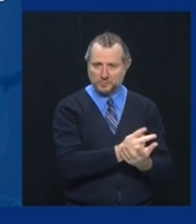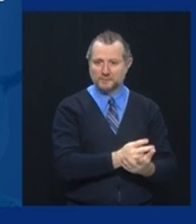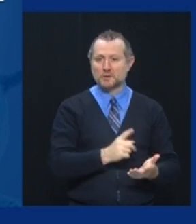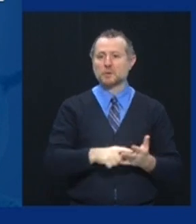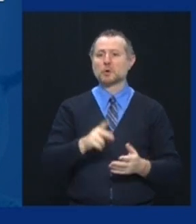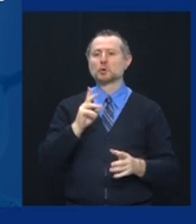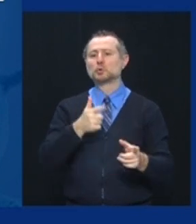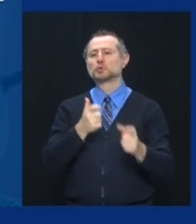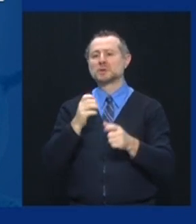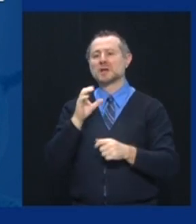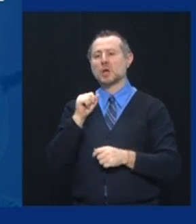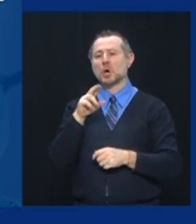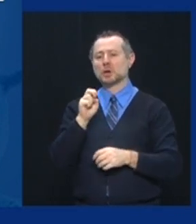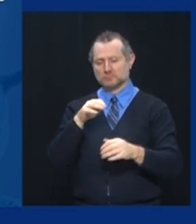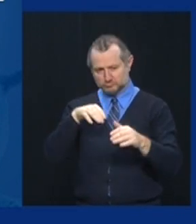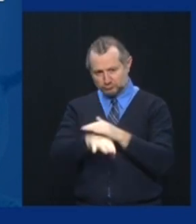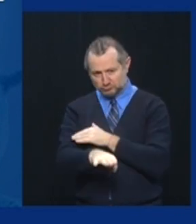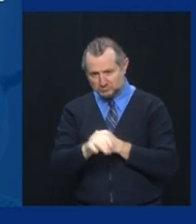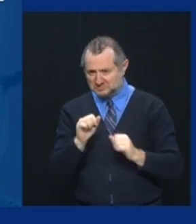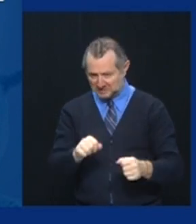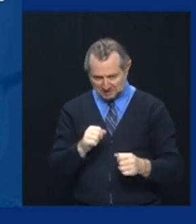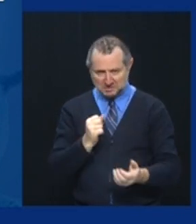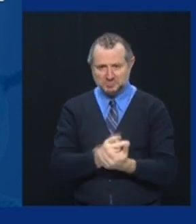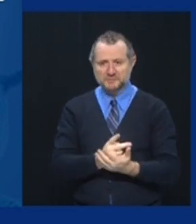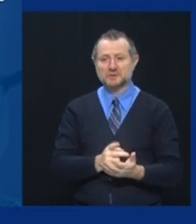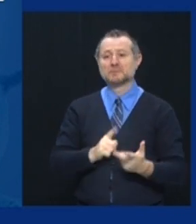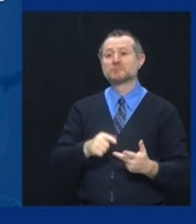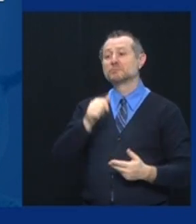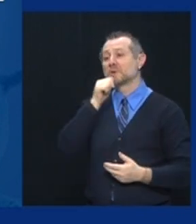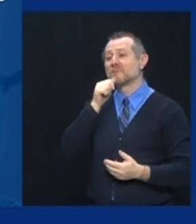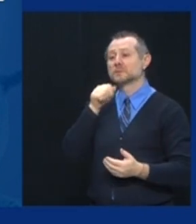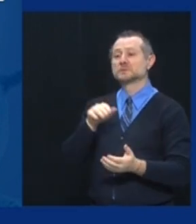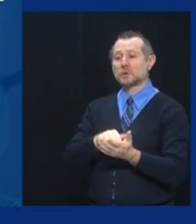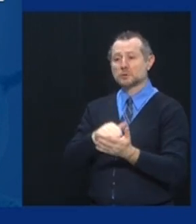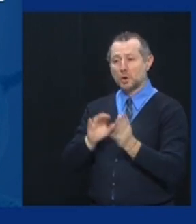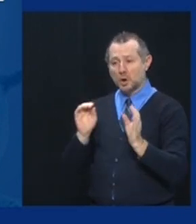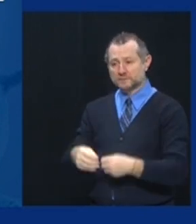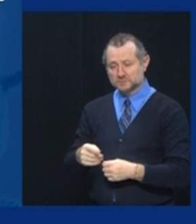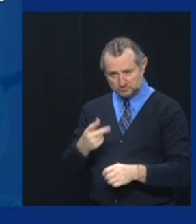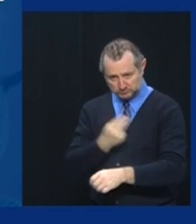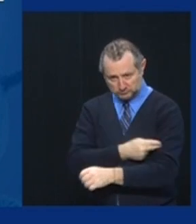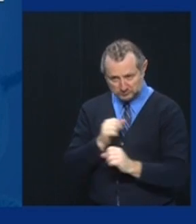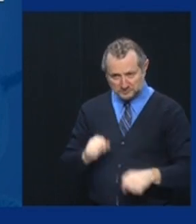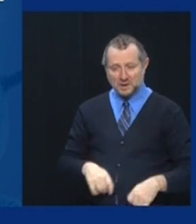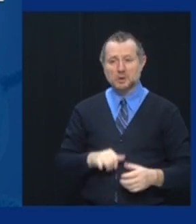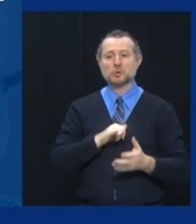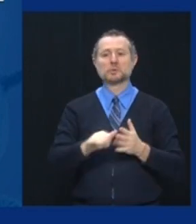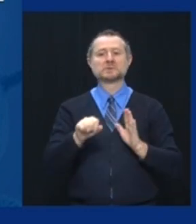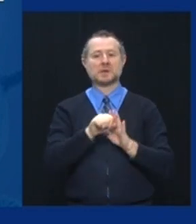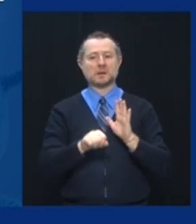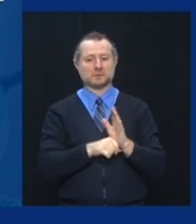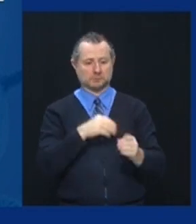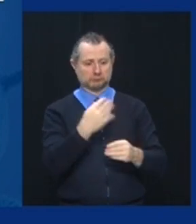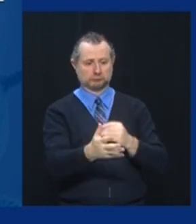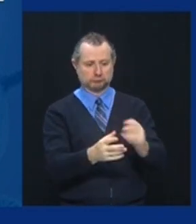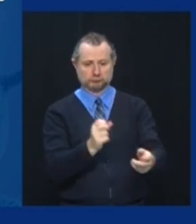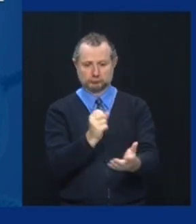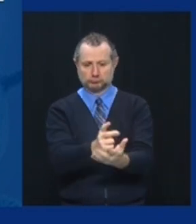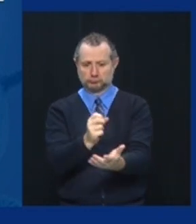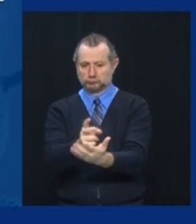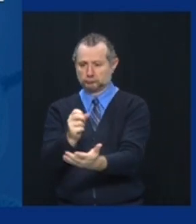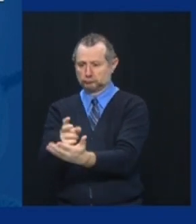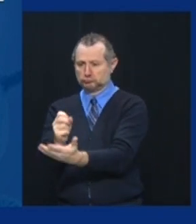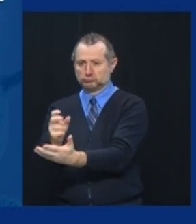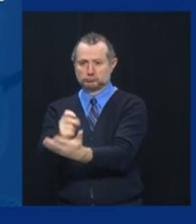network. We'll be supplying all of these outlets with the vaccine to do